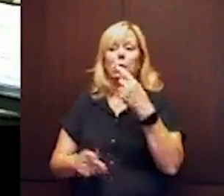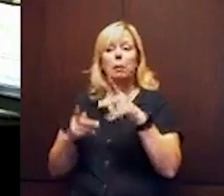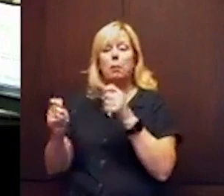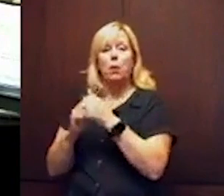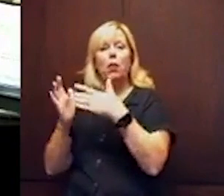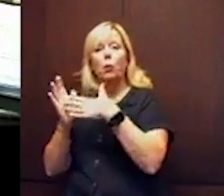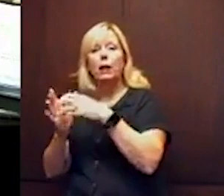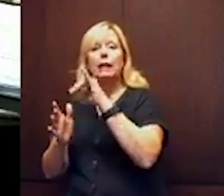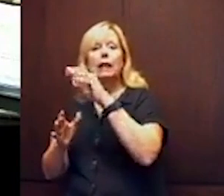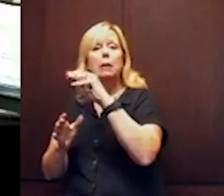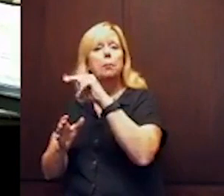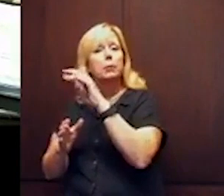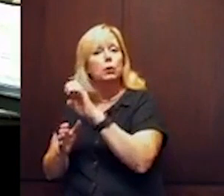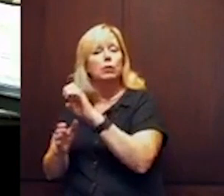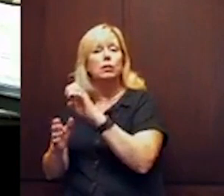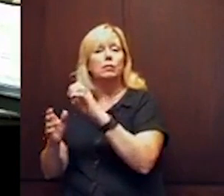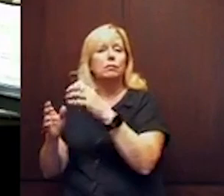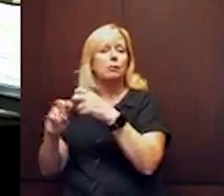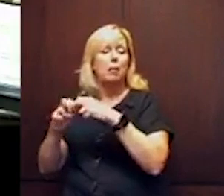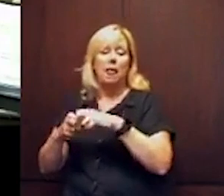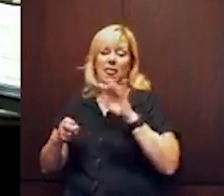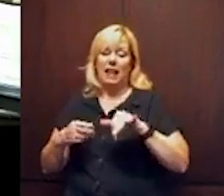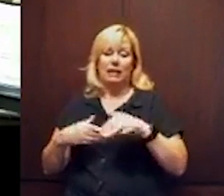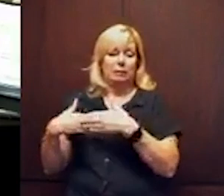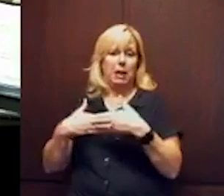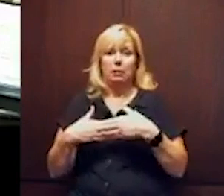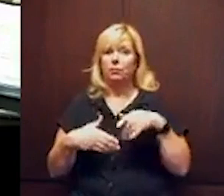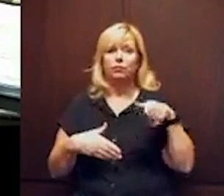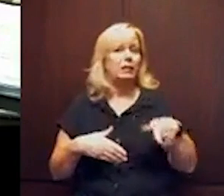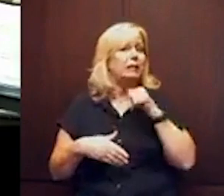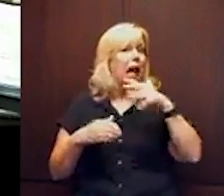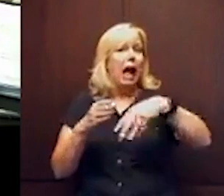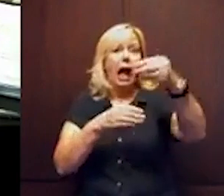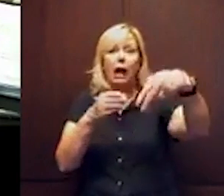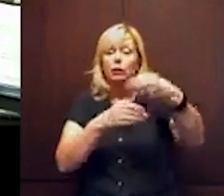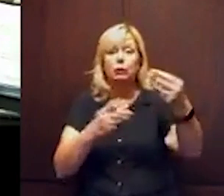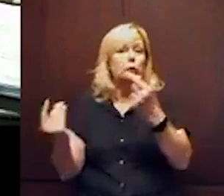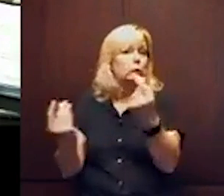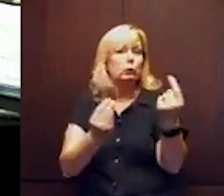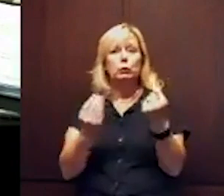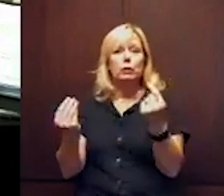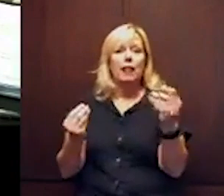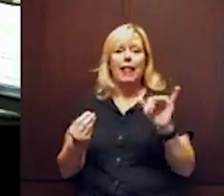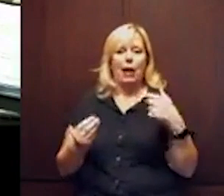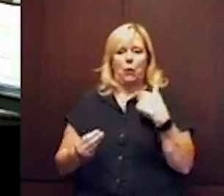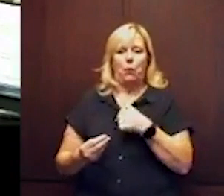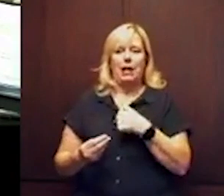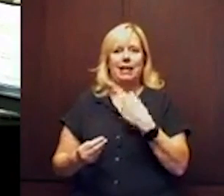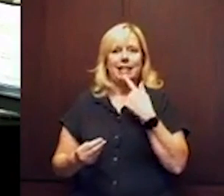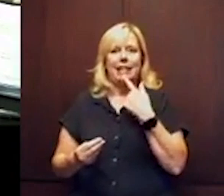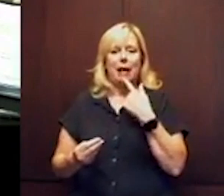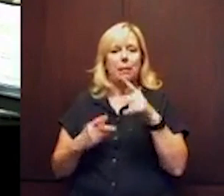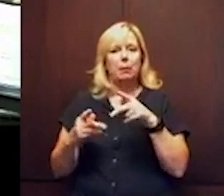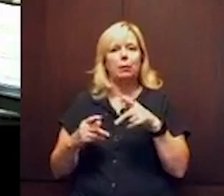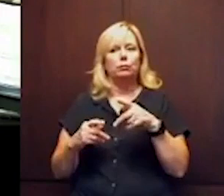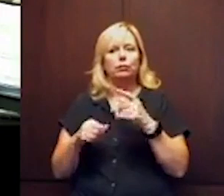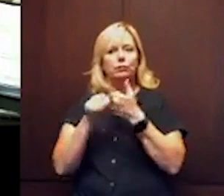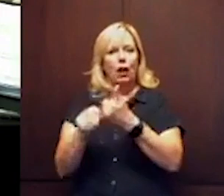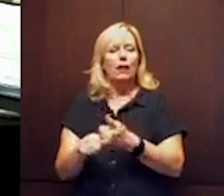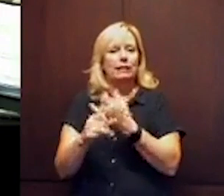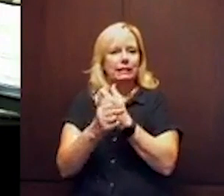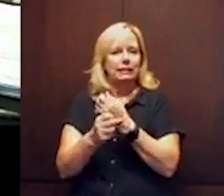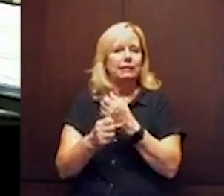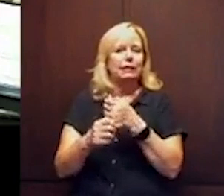immunocompromised. And as we were talking earlier, this little one, you know, wasn't out, you know, doing the things that we are telling everyone to do to stay, you